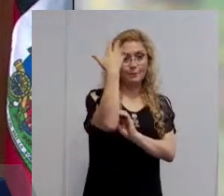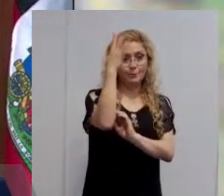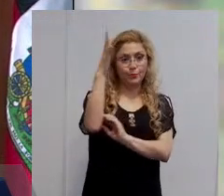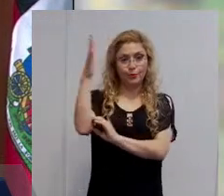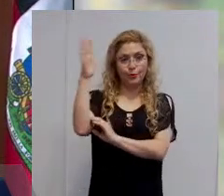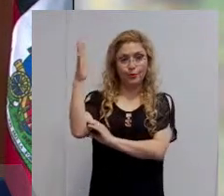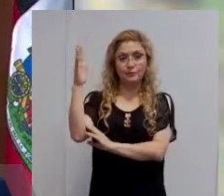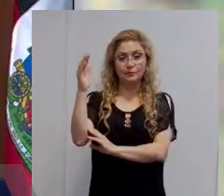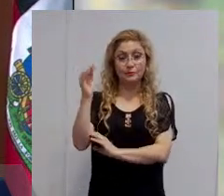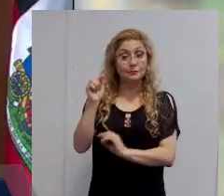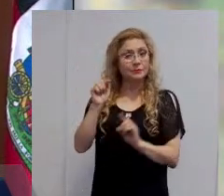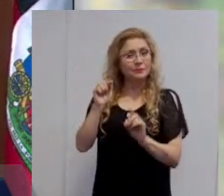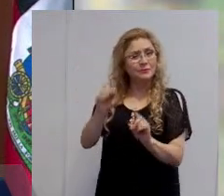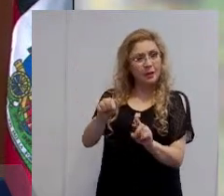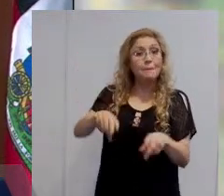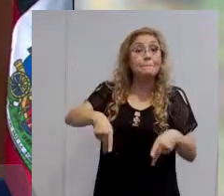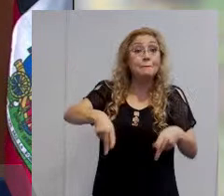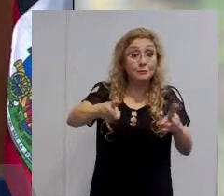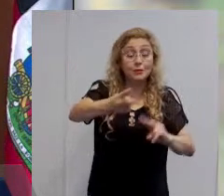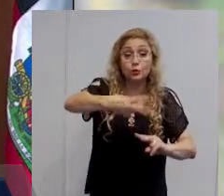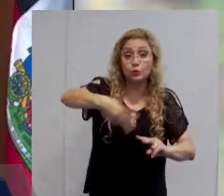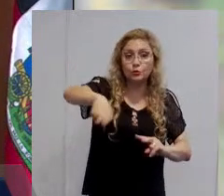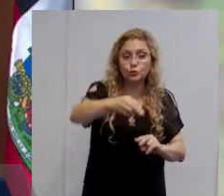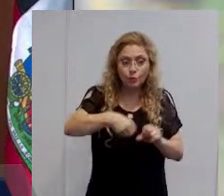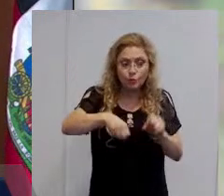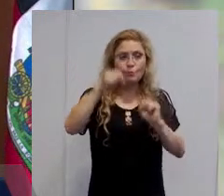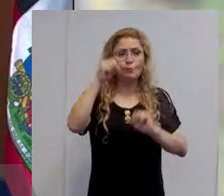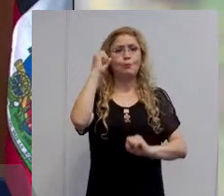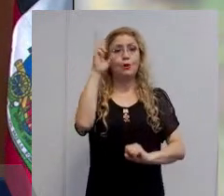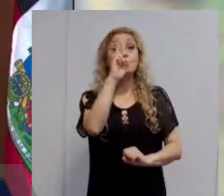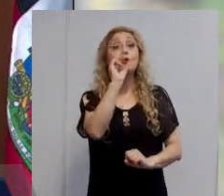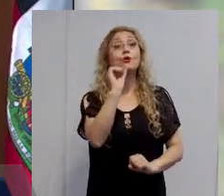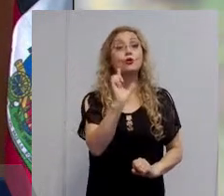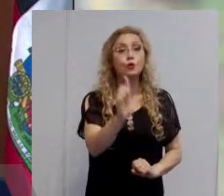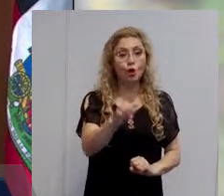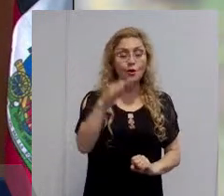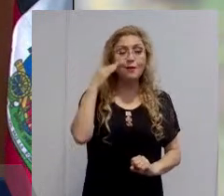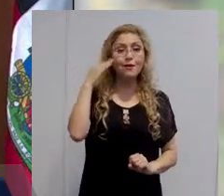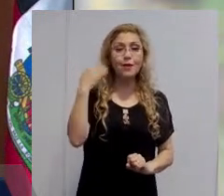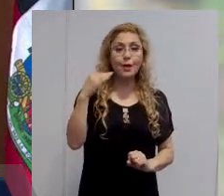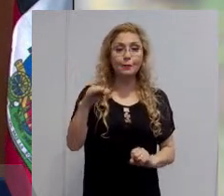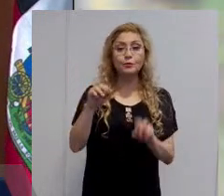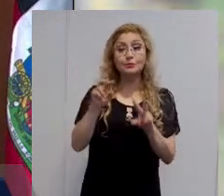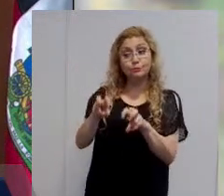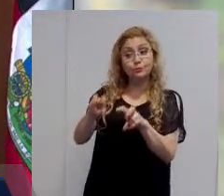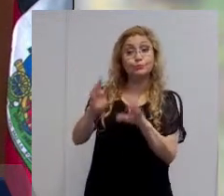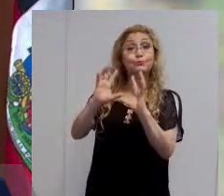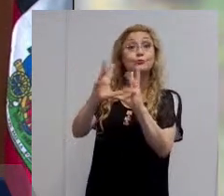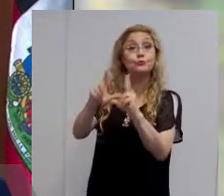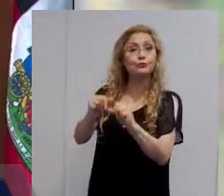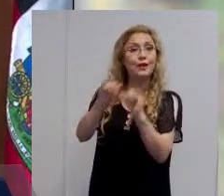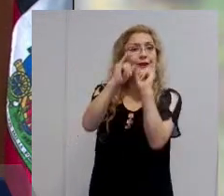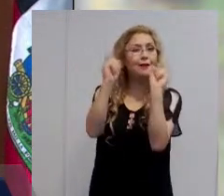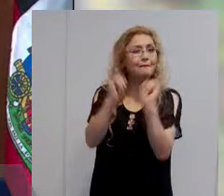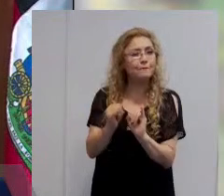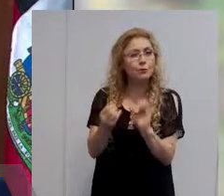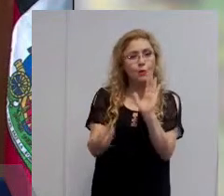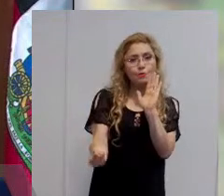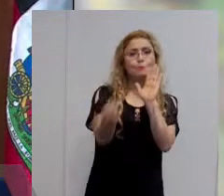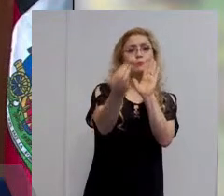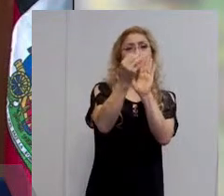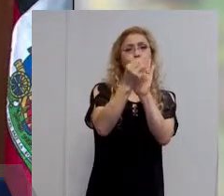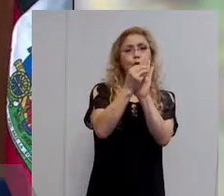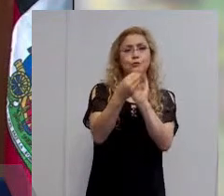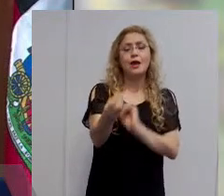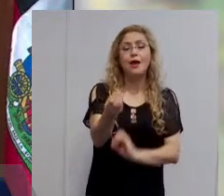change. But in turn, this has allowed us to reaffirm the role and the relevance of family farming as